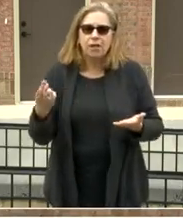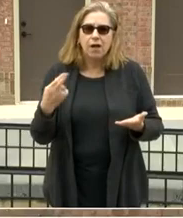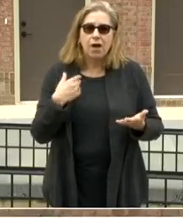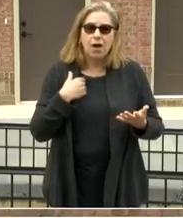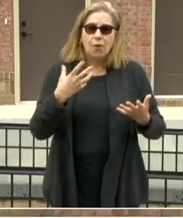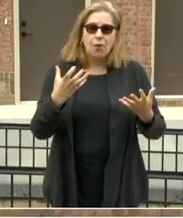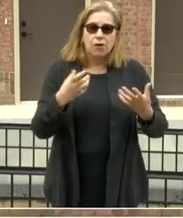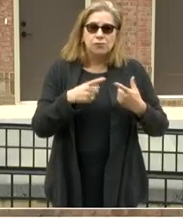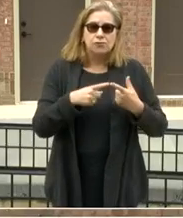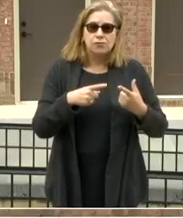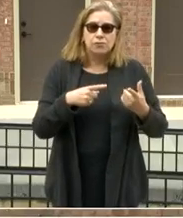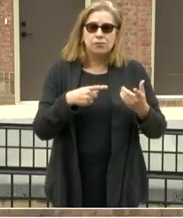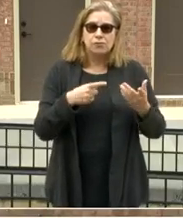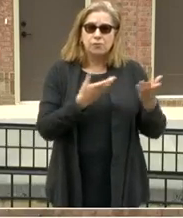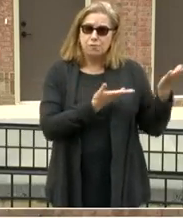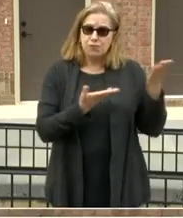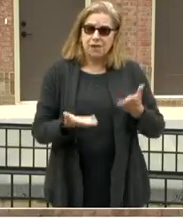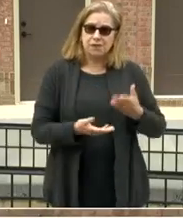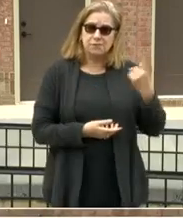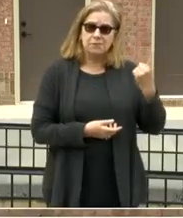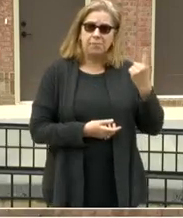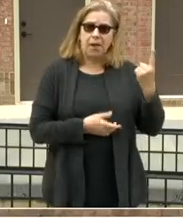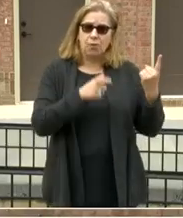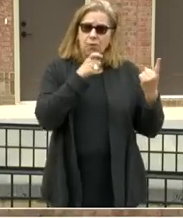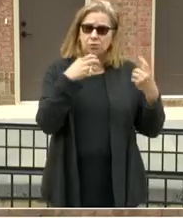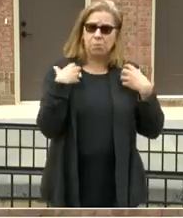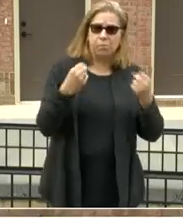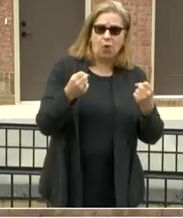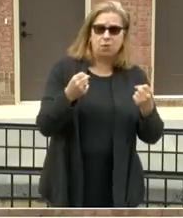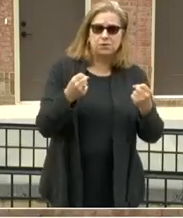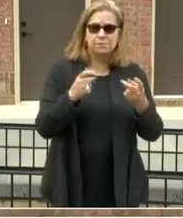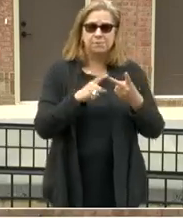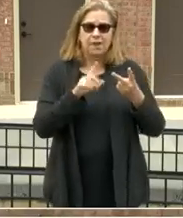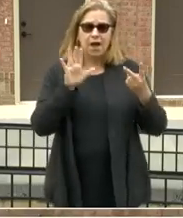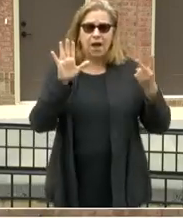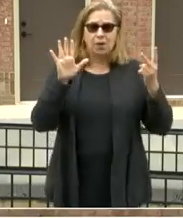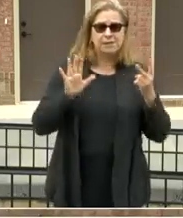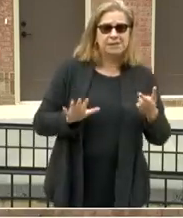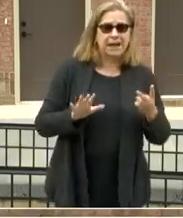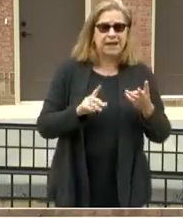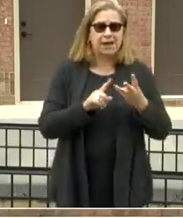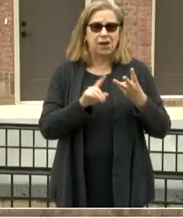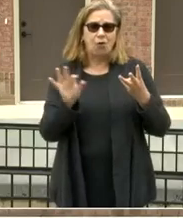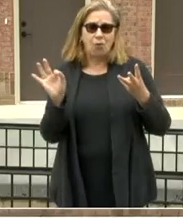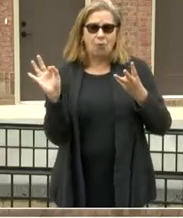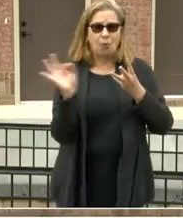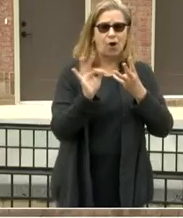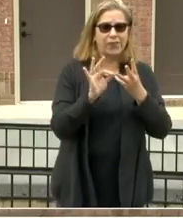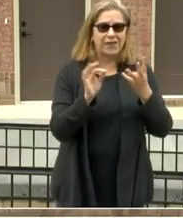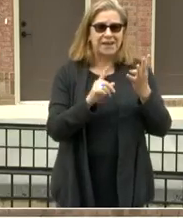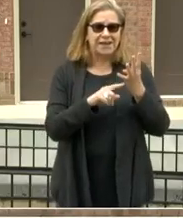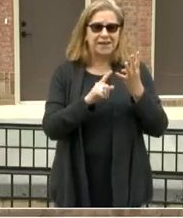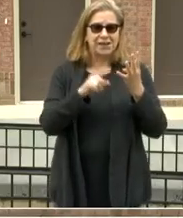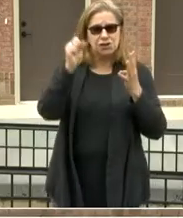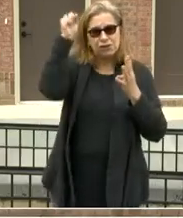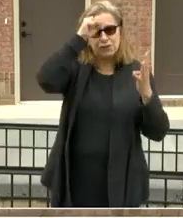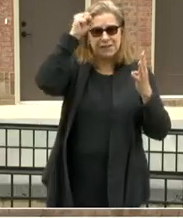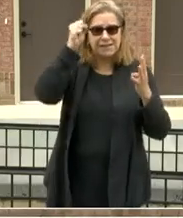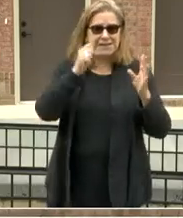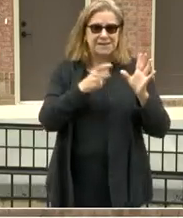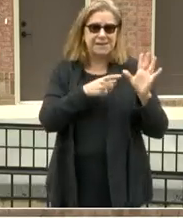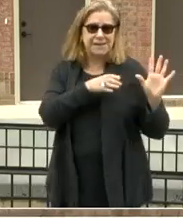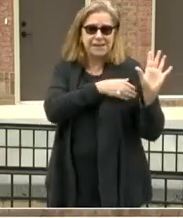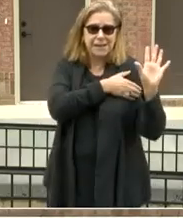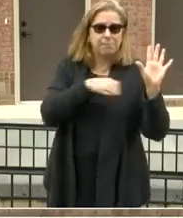who is bold, who is outstanding, who is worthy, who is a strategic thinker, who is empowering, and